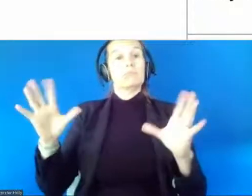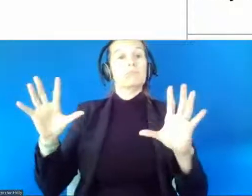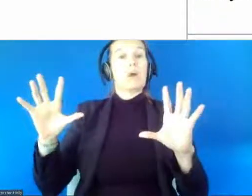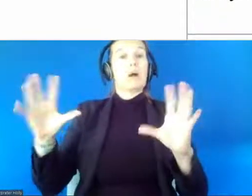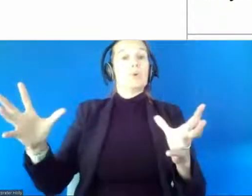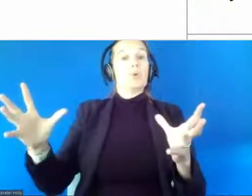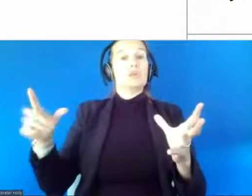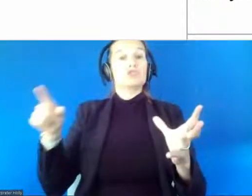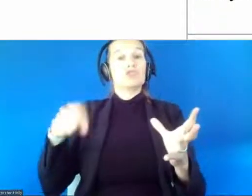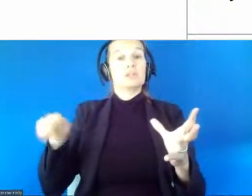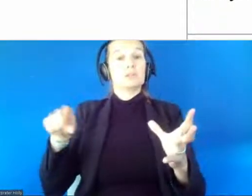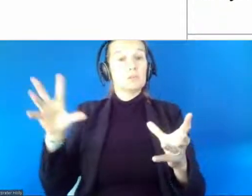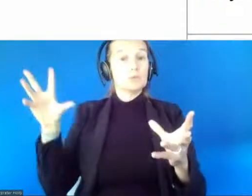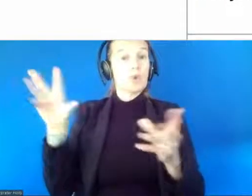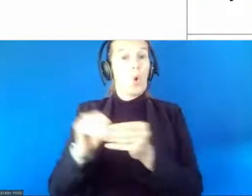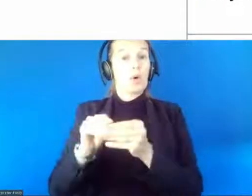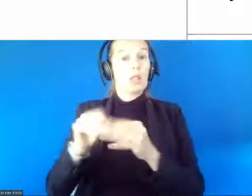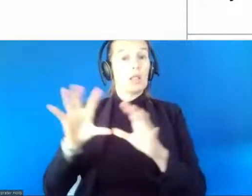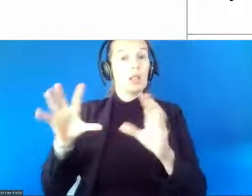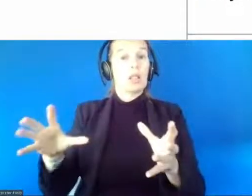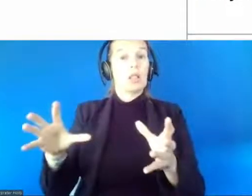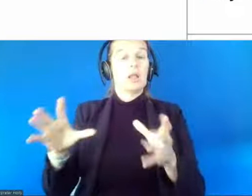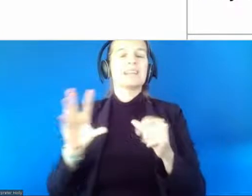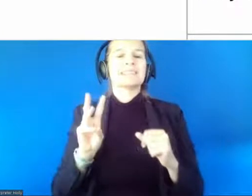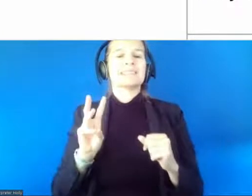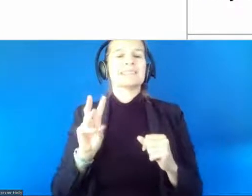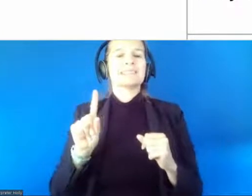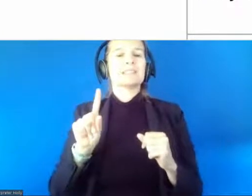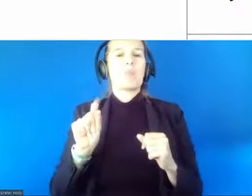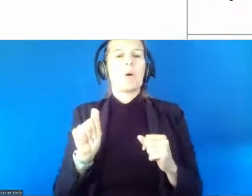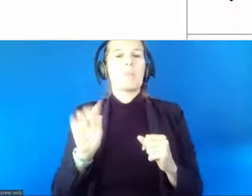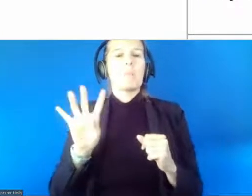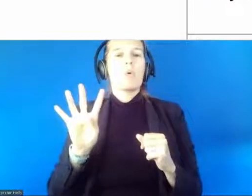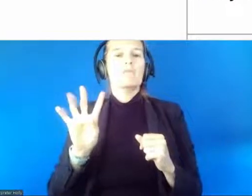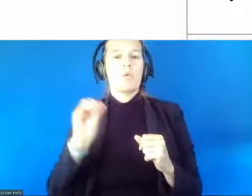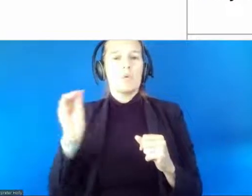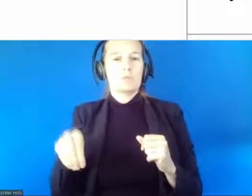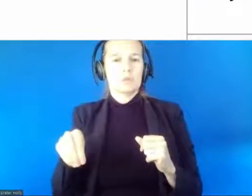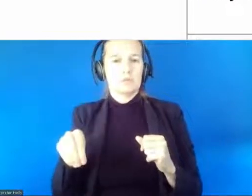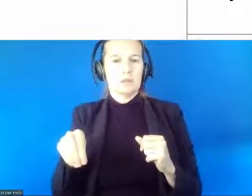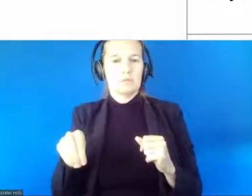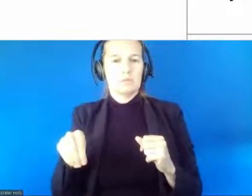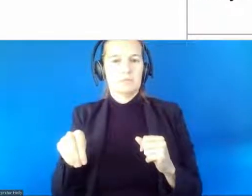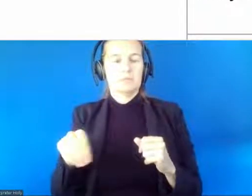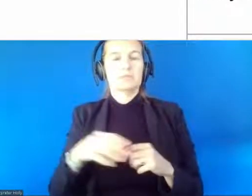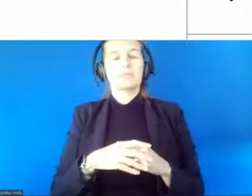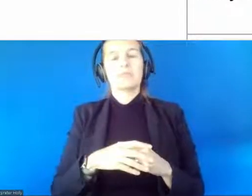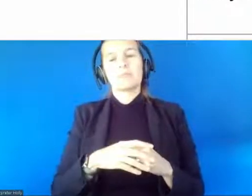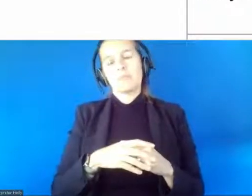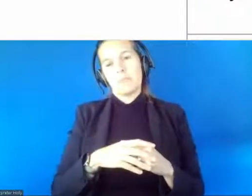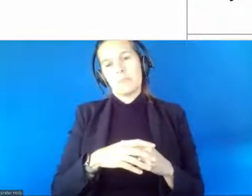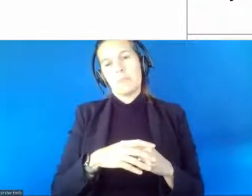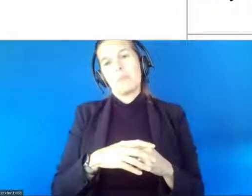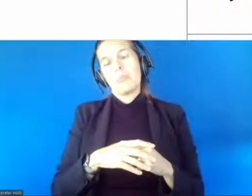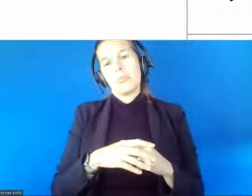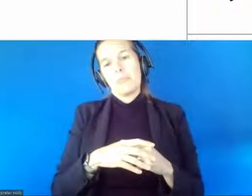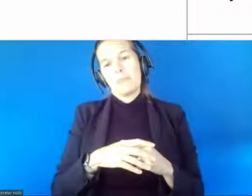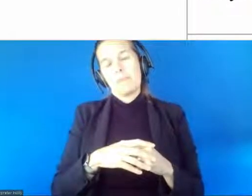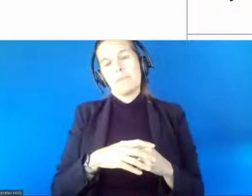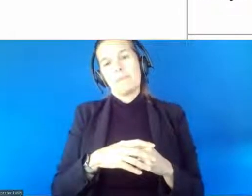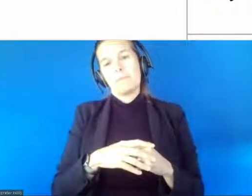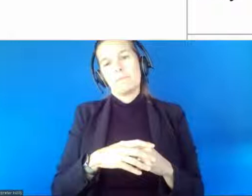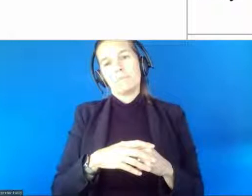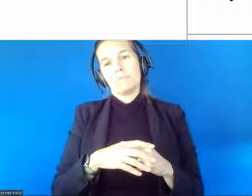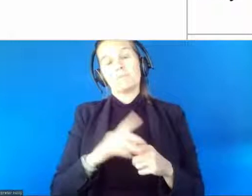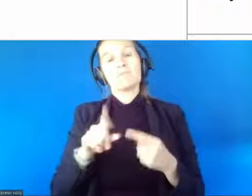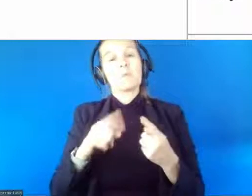the total population, we're at 61.4%. And as the vaccinations come